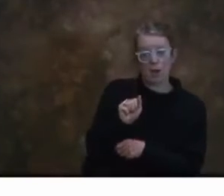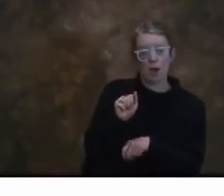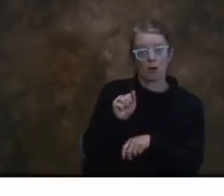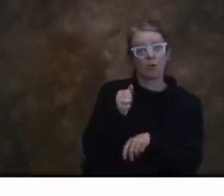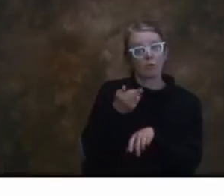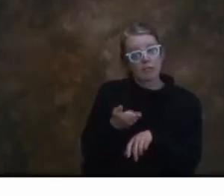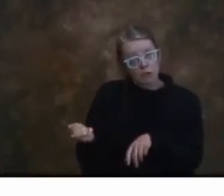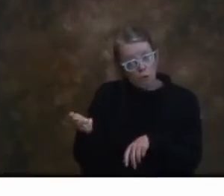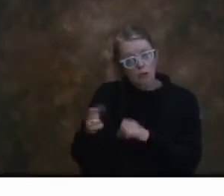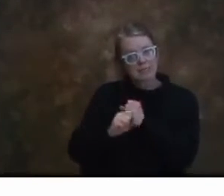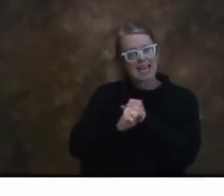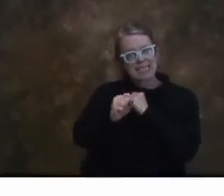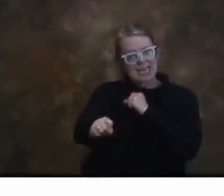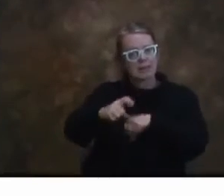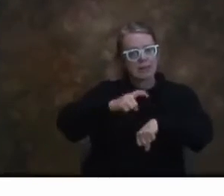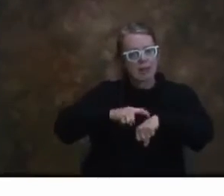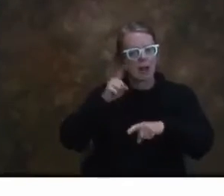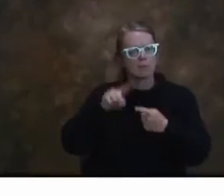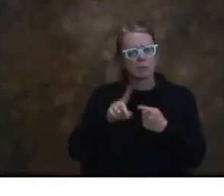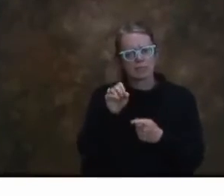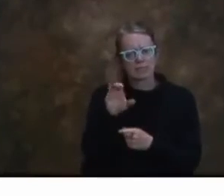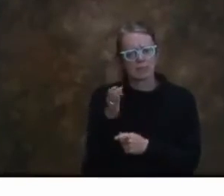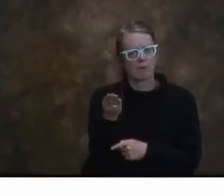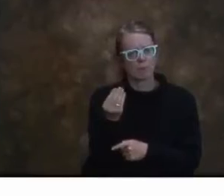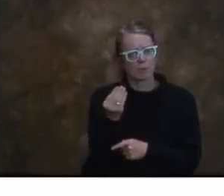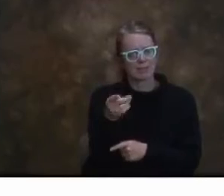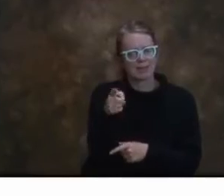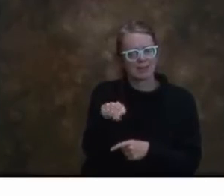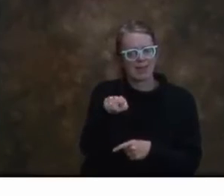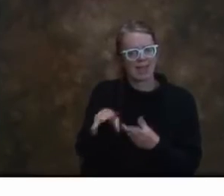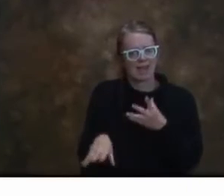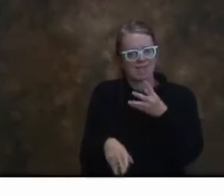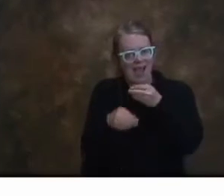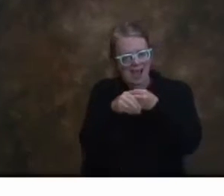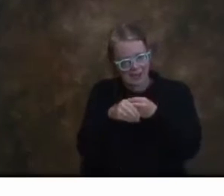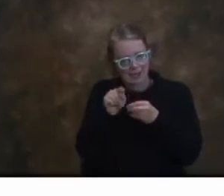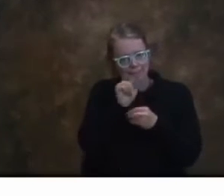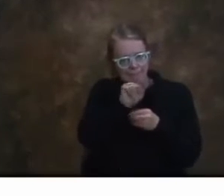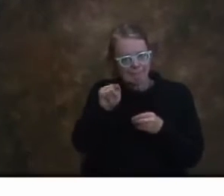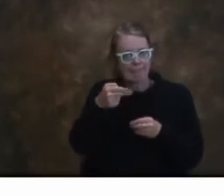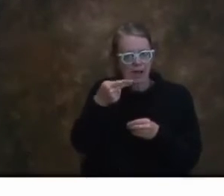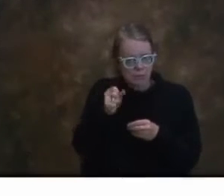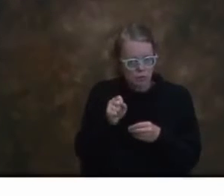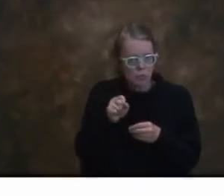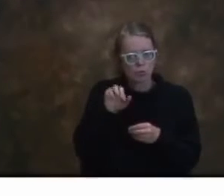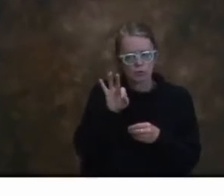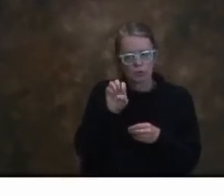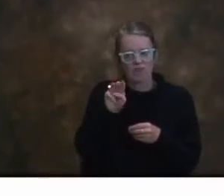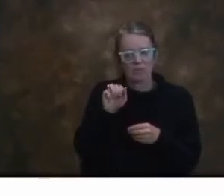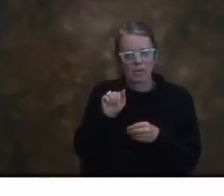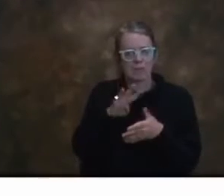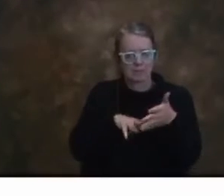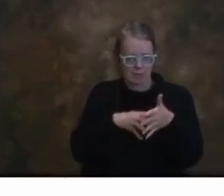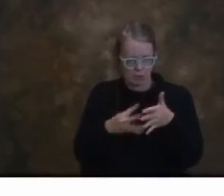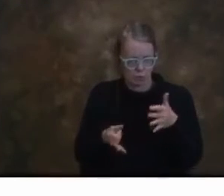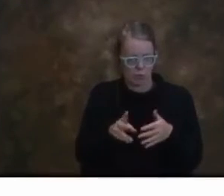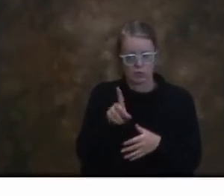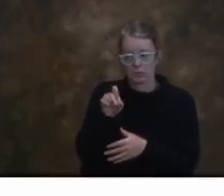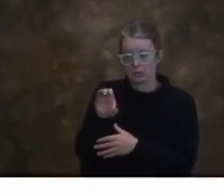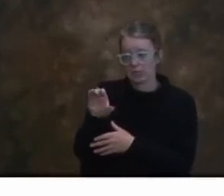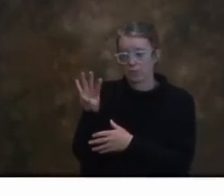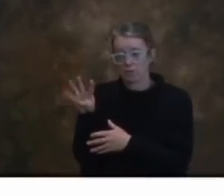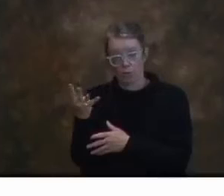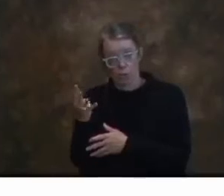14th, they have also added high schools to their schedule. So we'll have December 4th at Irwin, where Buncombe